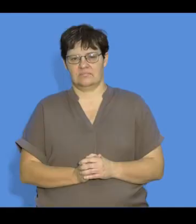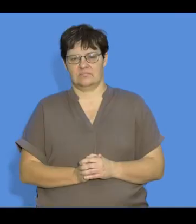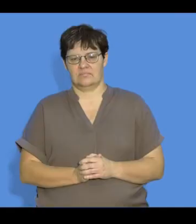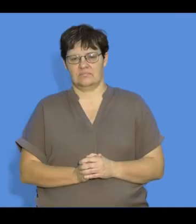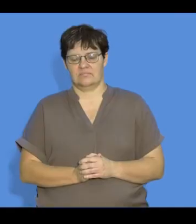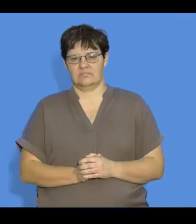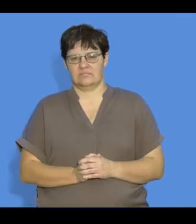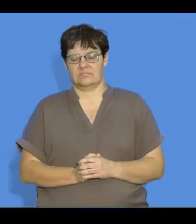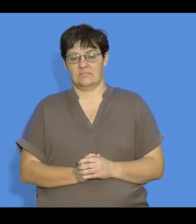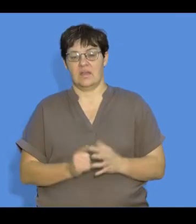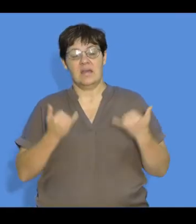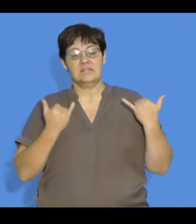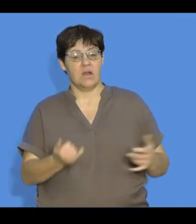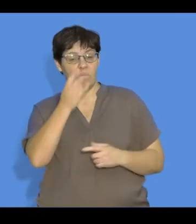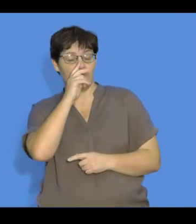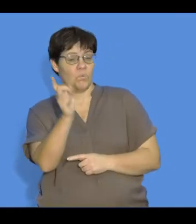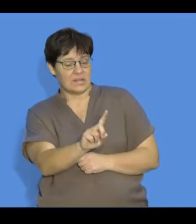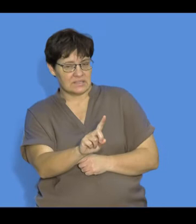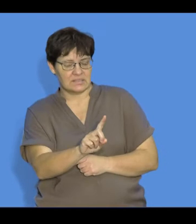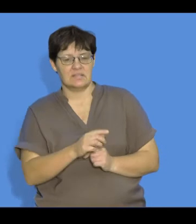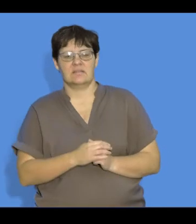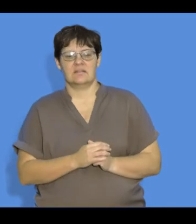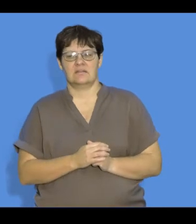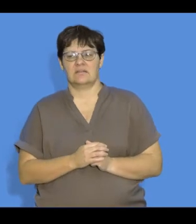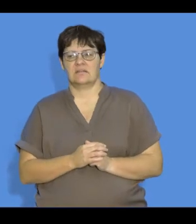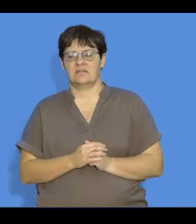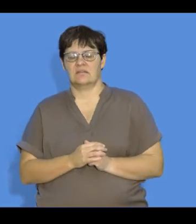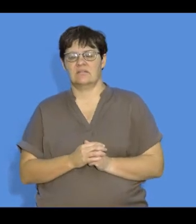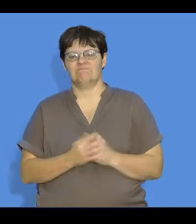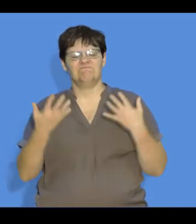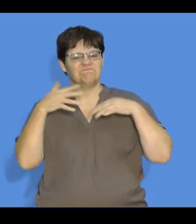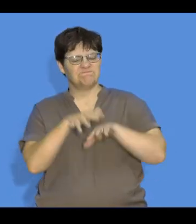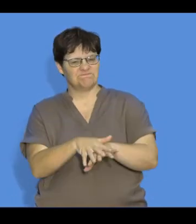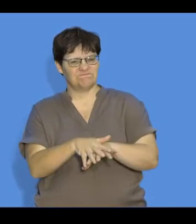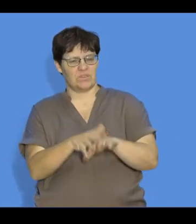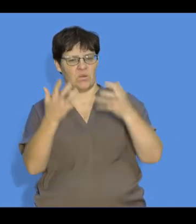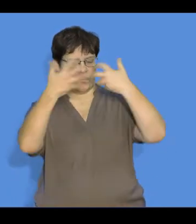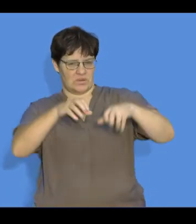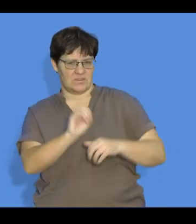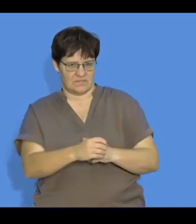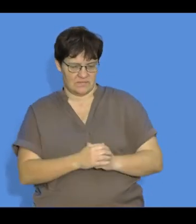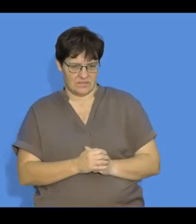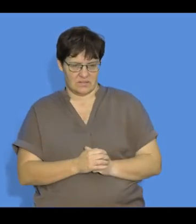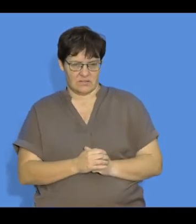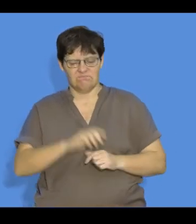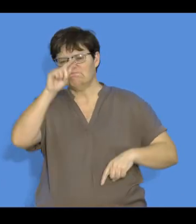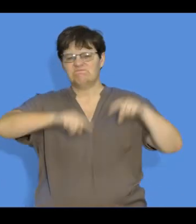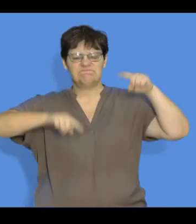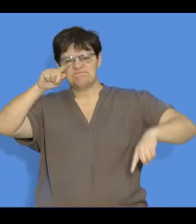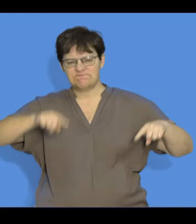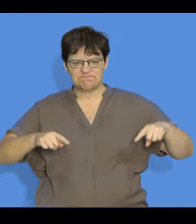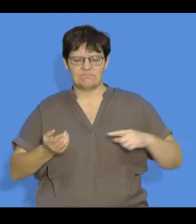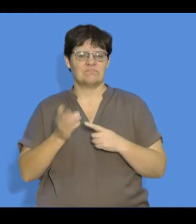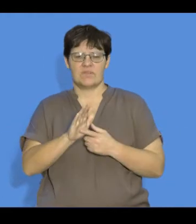look at examples that involve, a combination circuit, and there are various scenarios that have to do with the combination